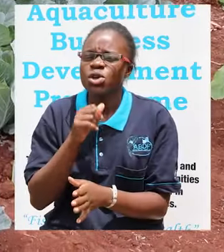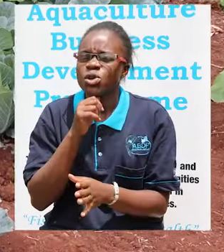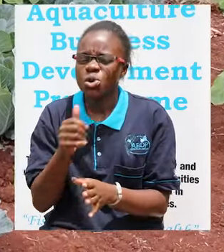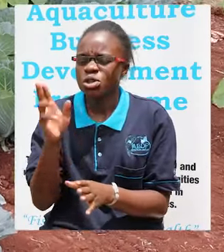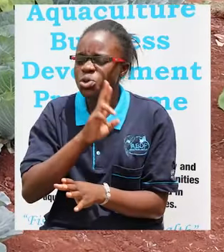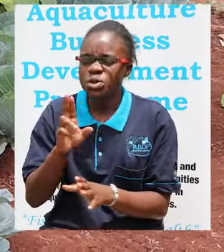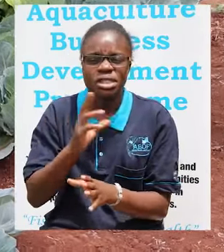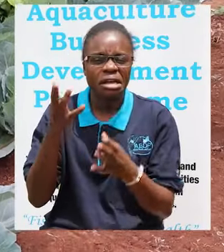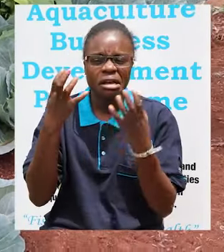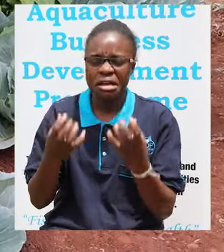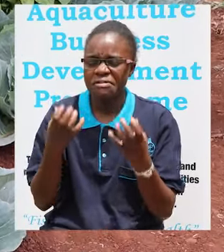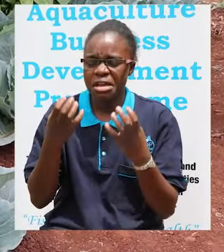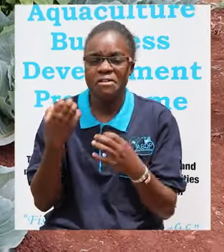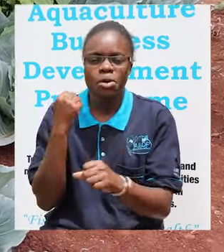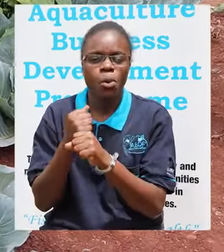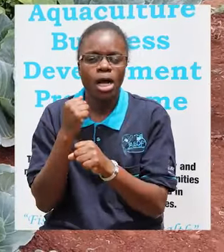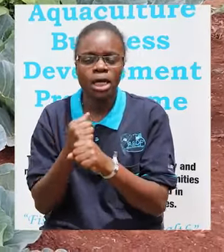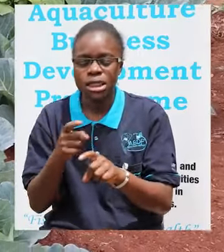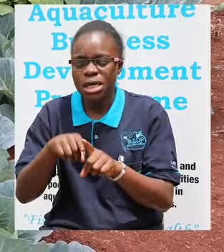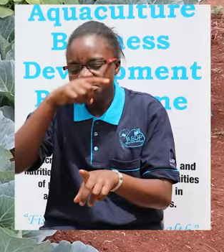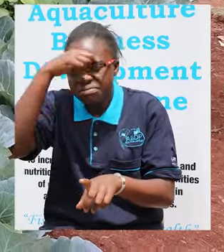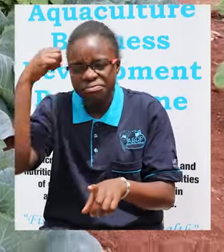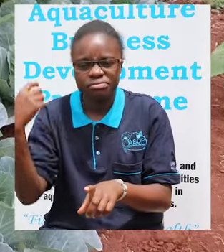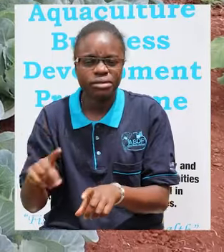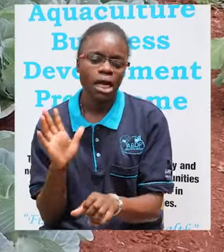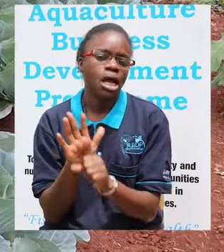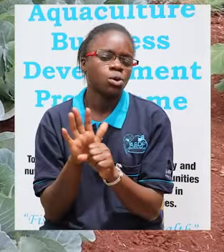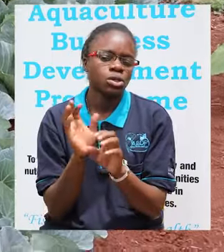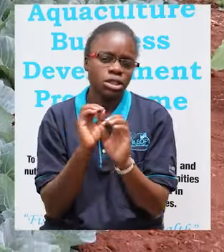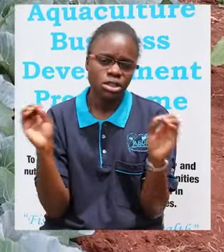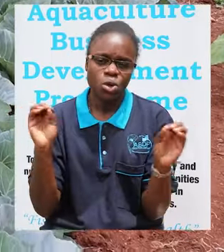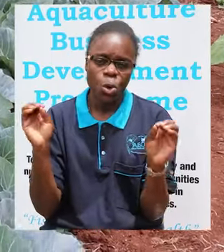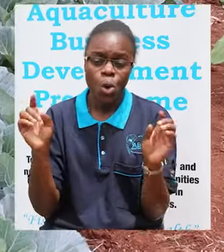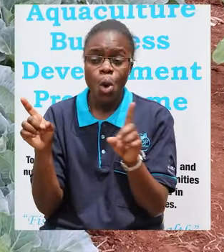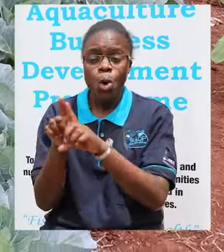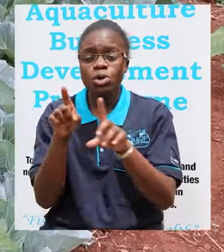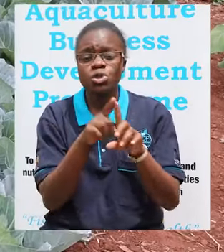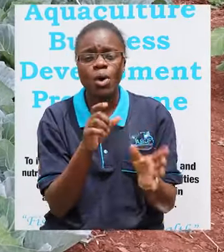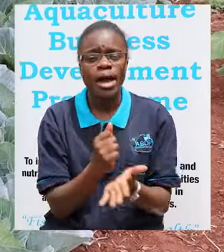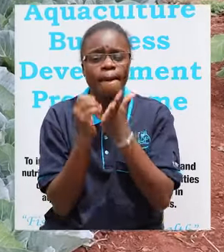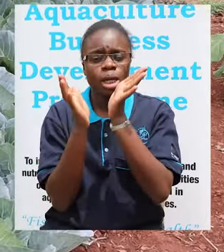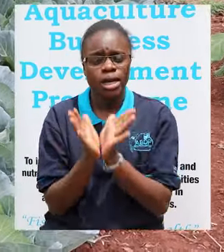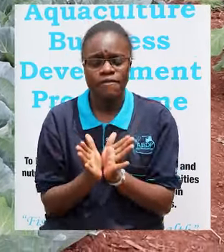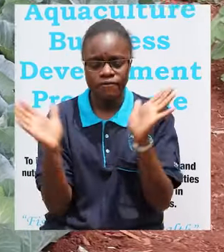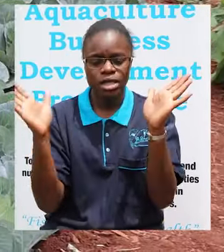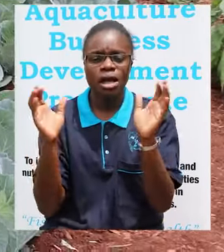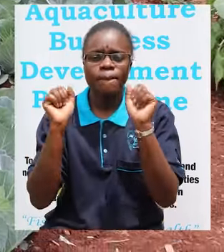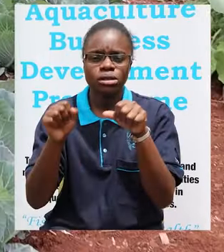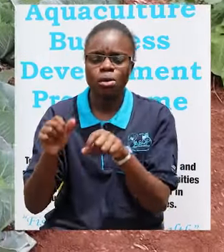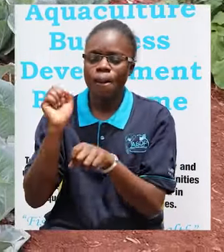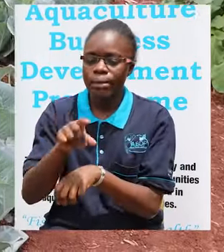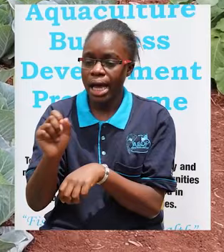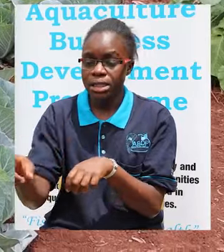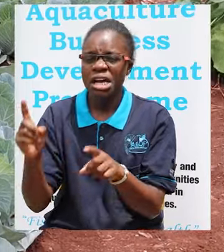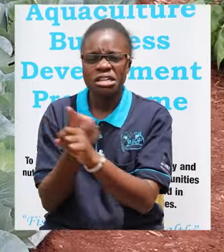high population density, and it's also good for improving vegetable diversity, because on this multi-story